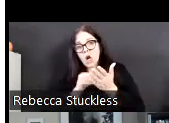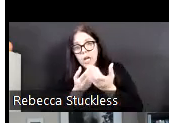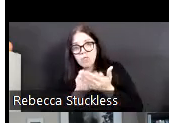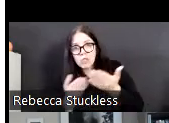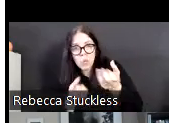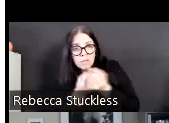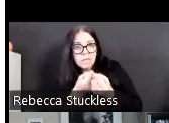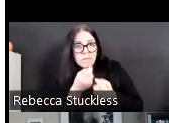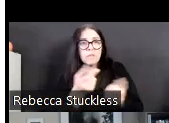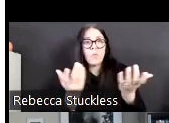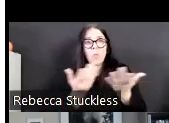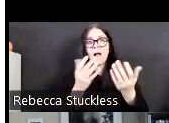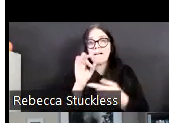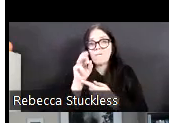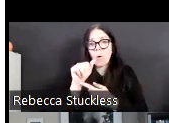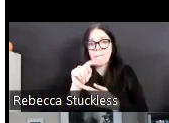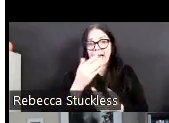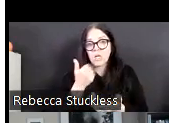that learner. Next.